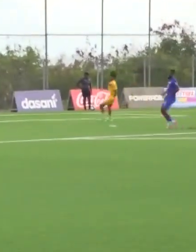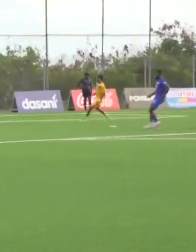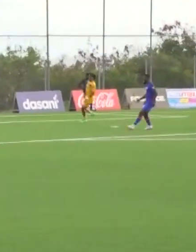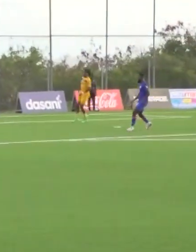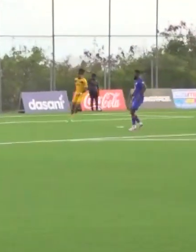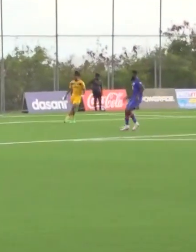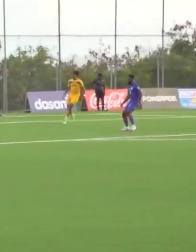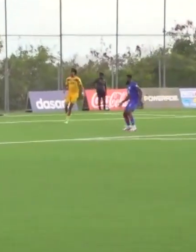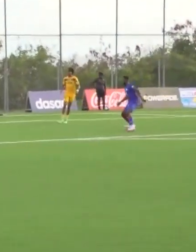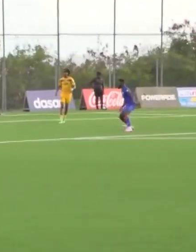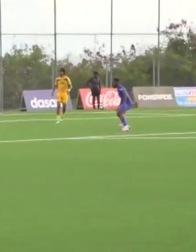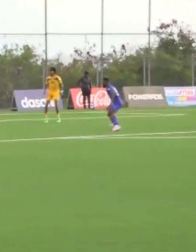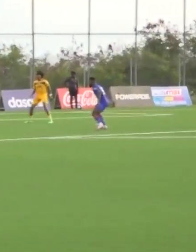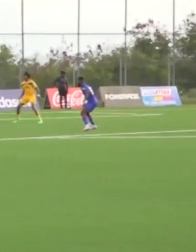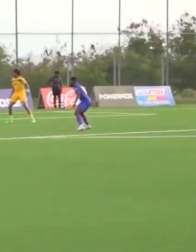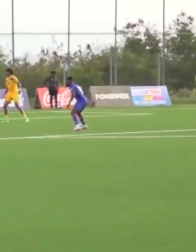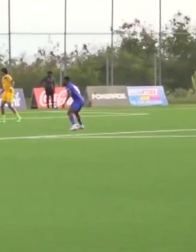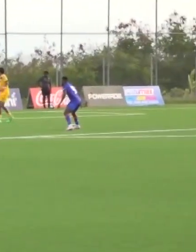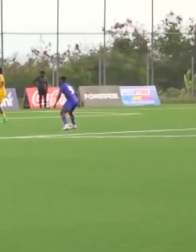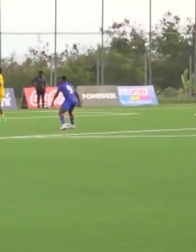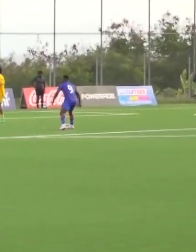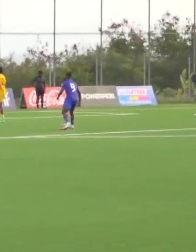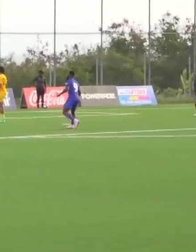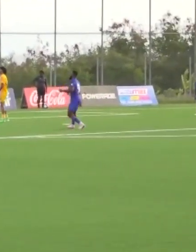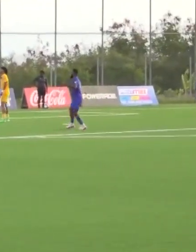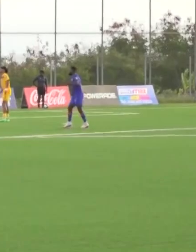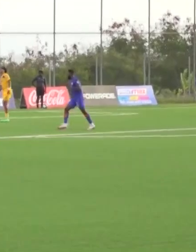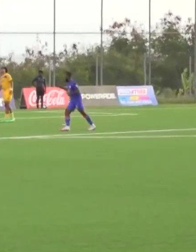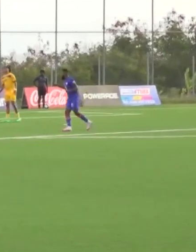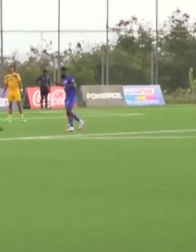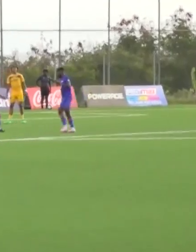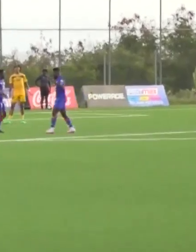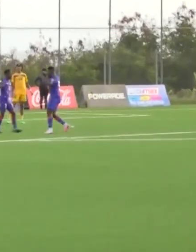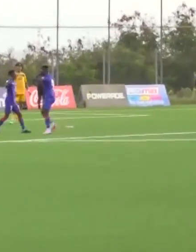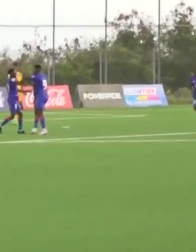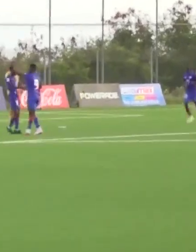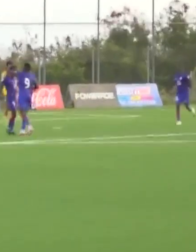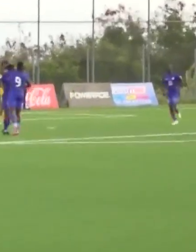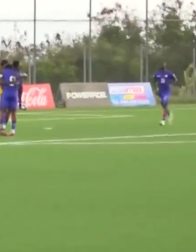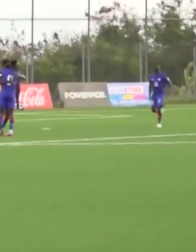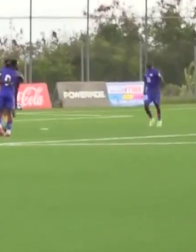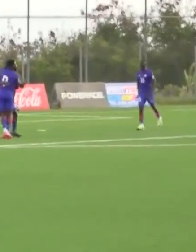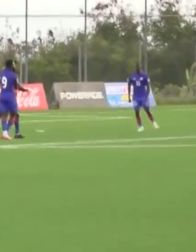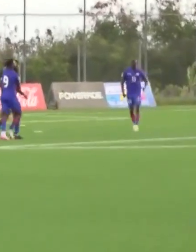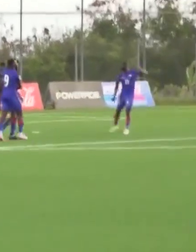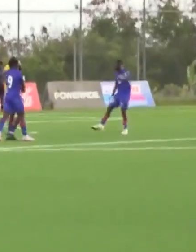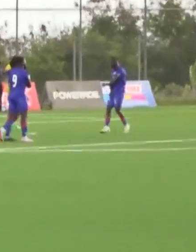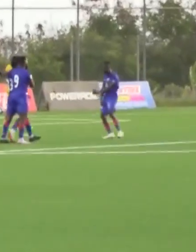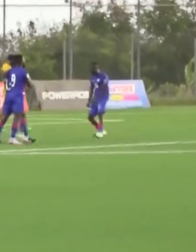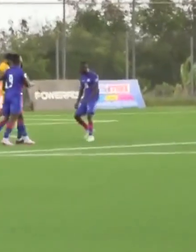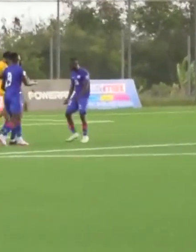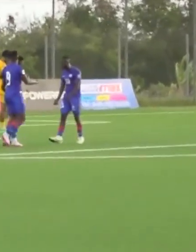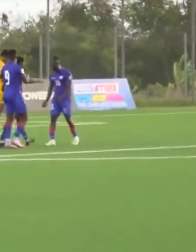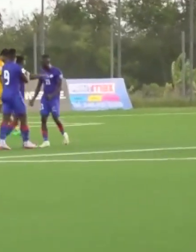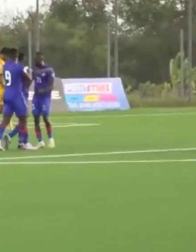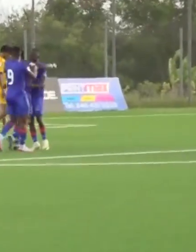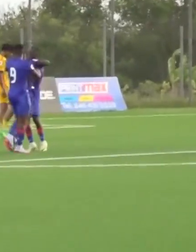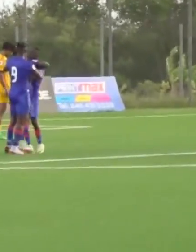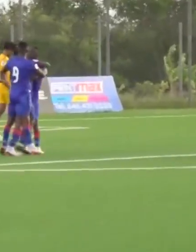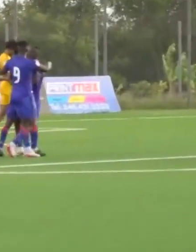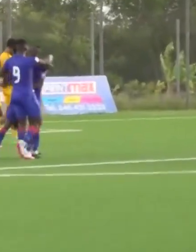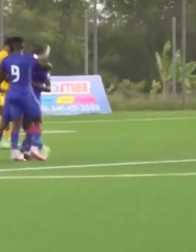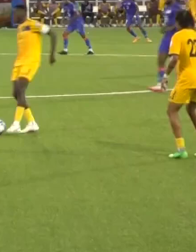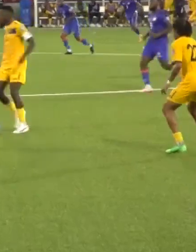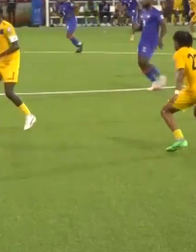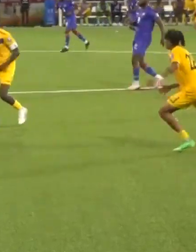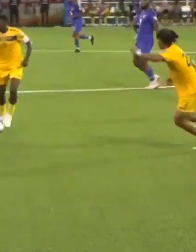advantage just before halftime with a finish from close range into the roof of the net. Haiti 2 goals to the good at the